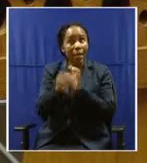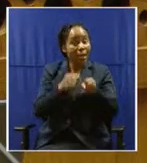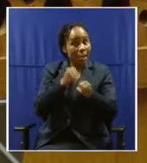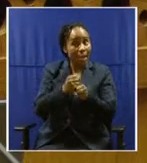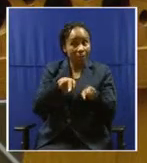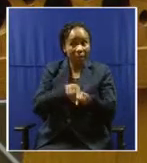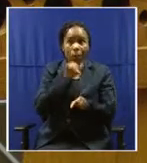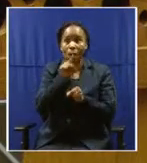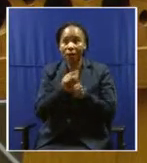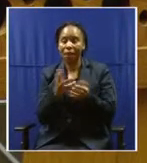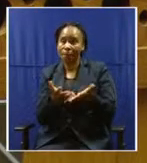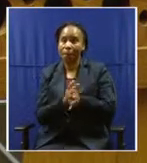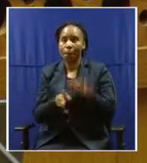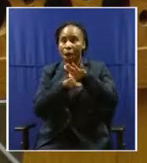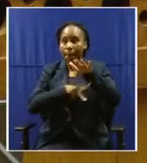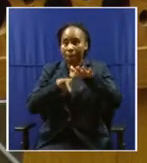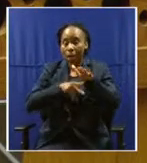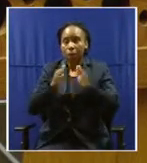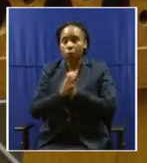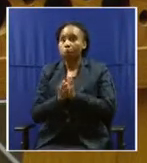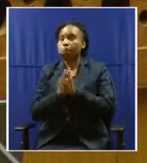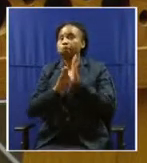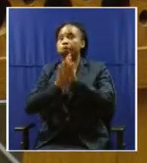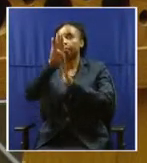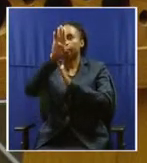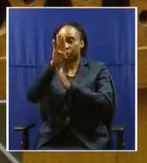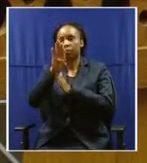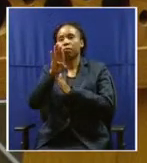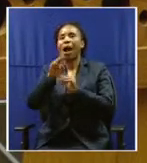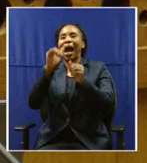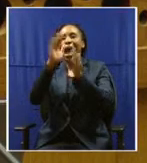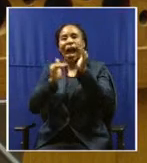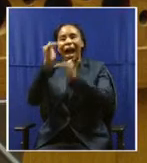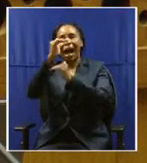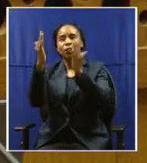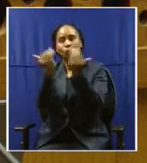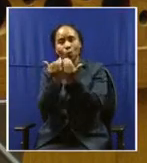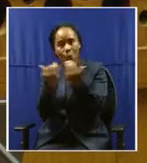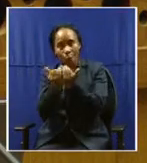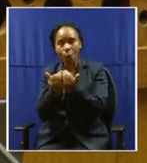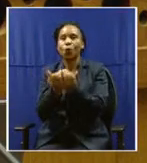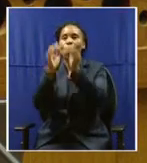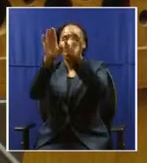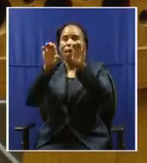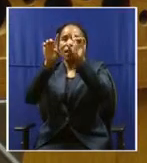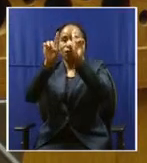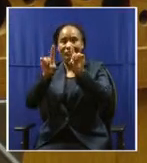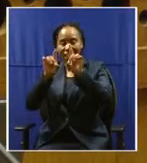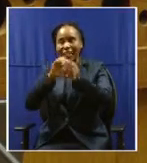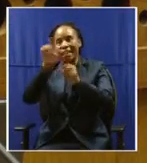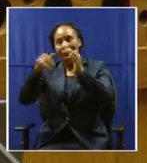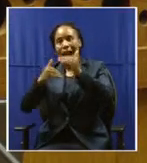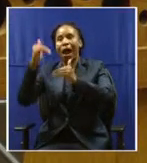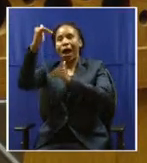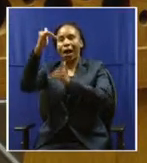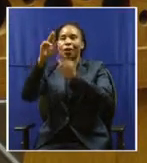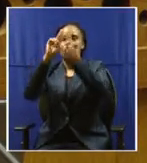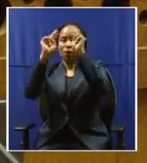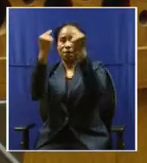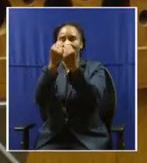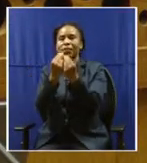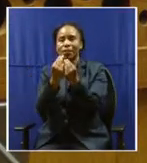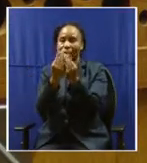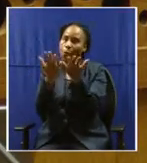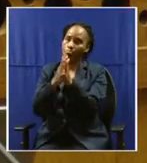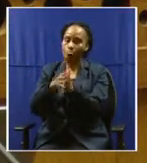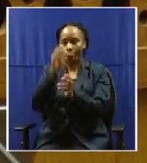and post-school education and training. The fourth priority that I'd like to talk about